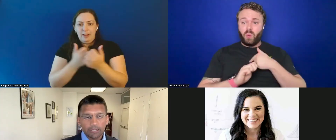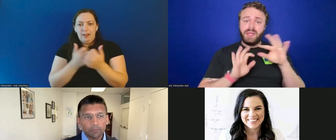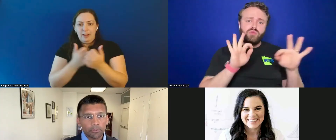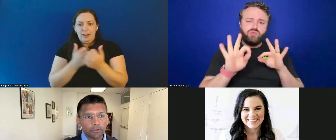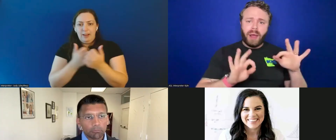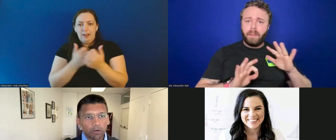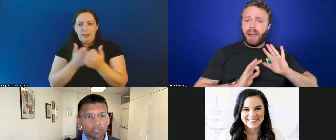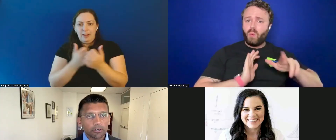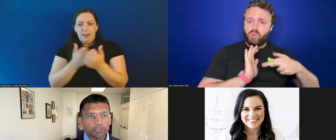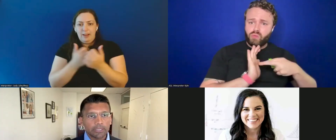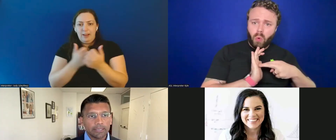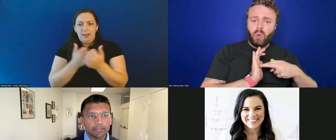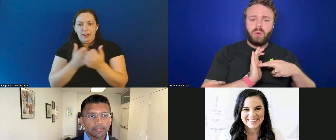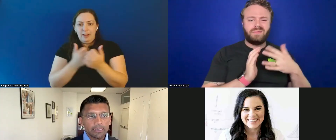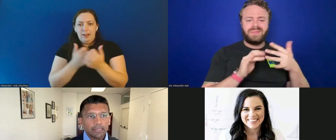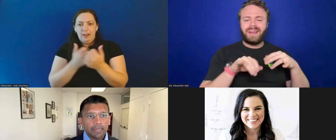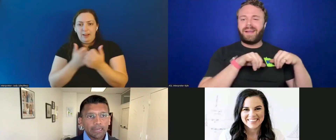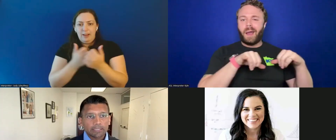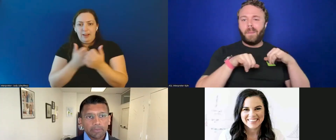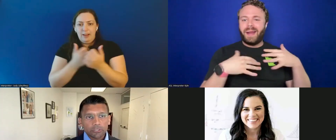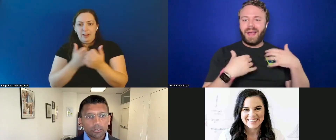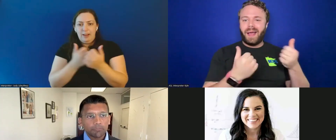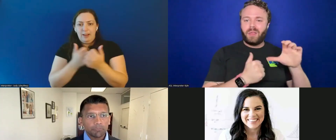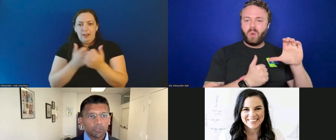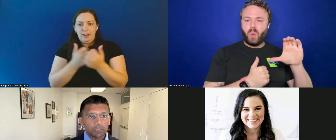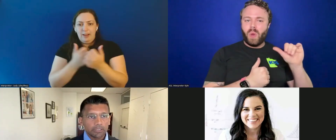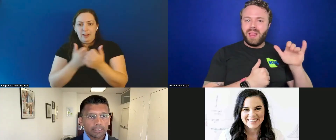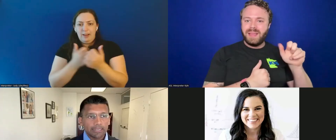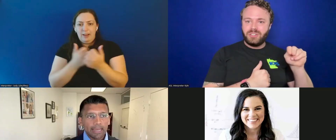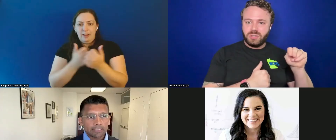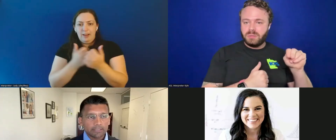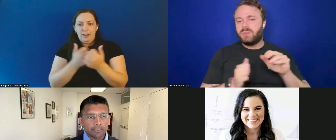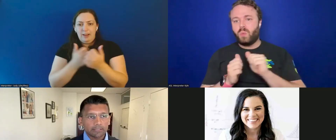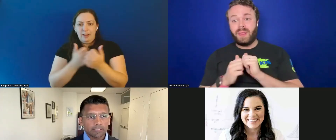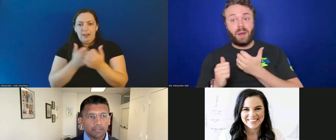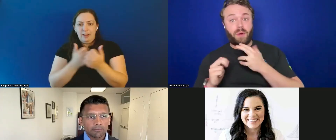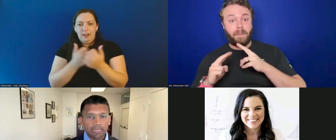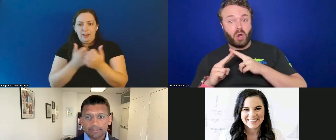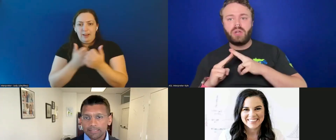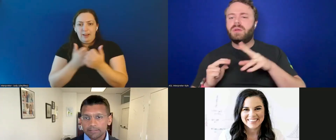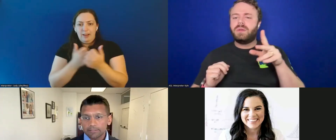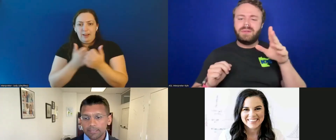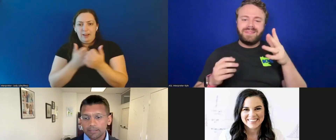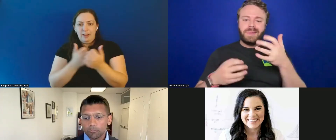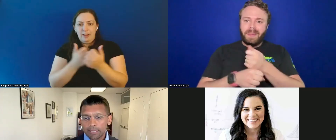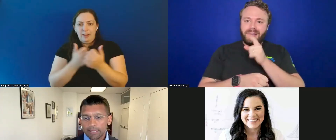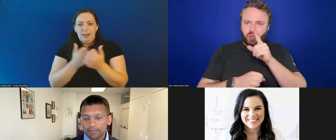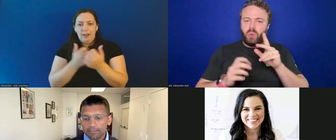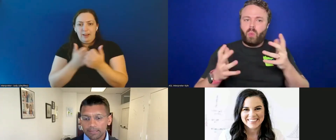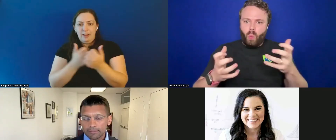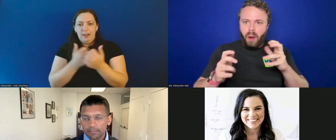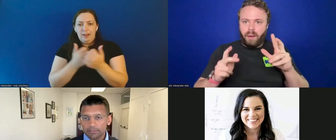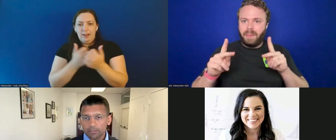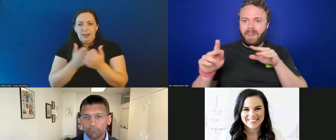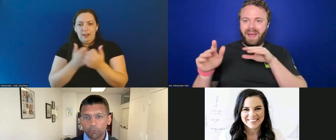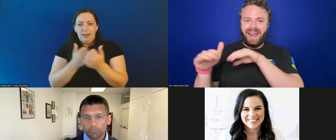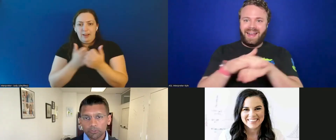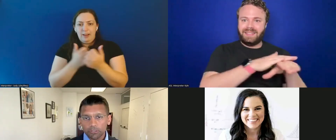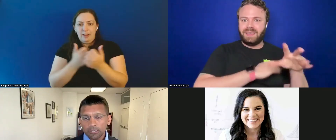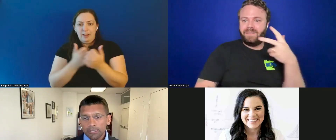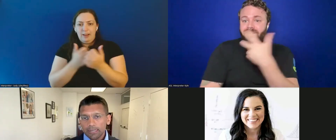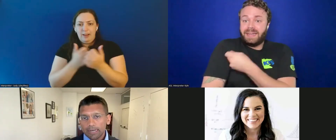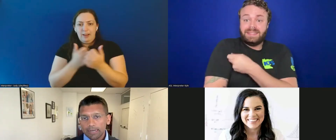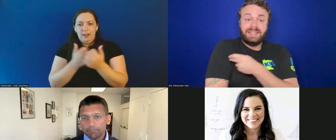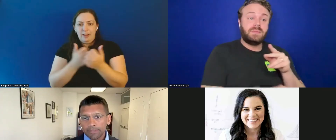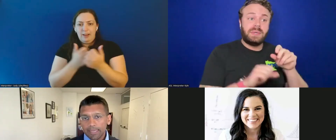Coalition and with our partners is to make sure people can access vaccines in a way that is